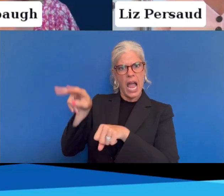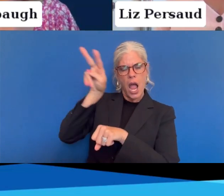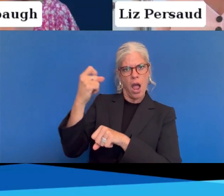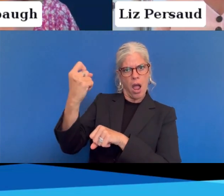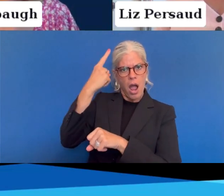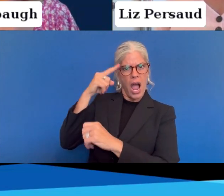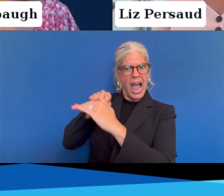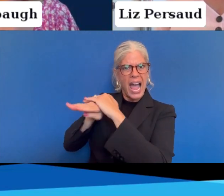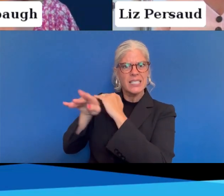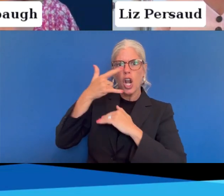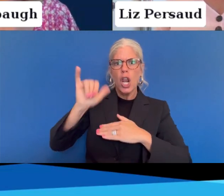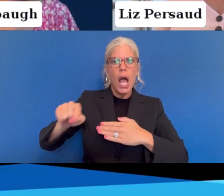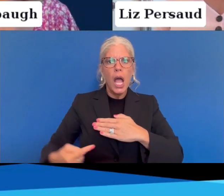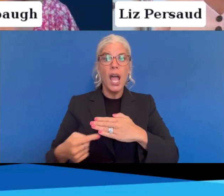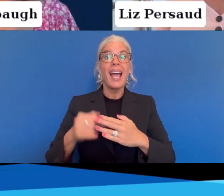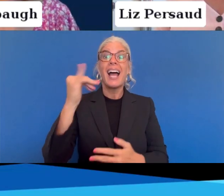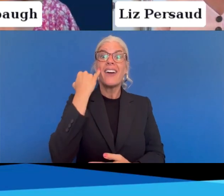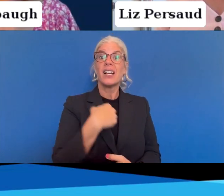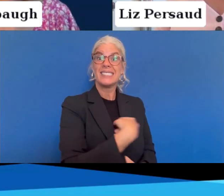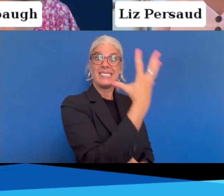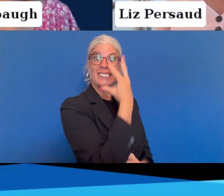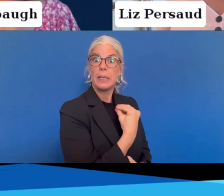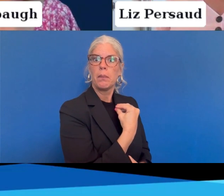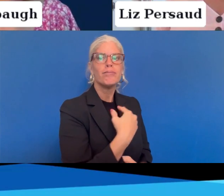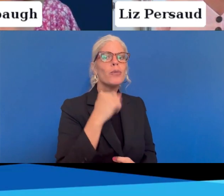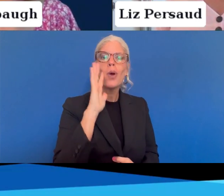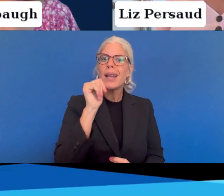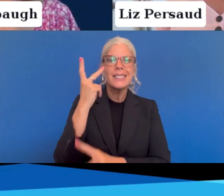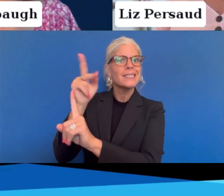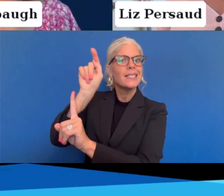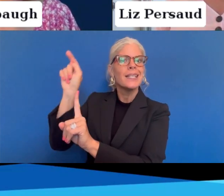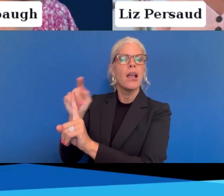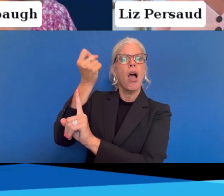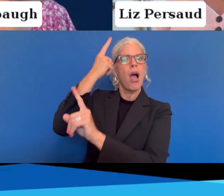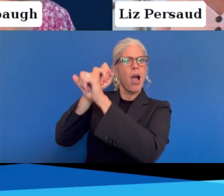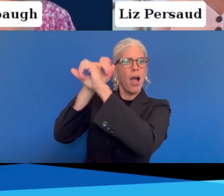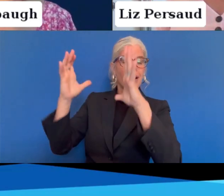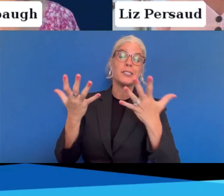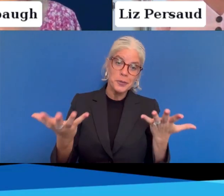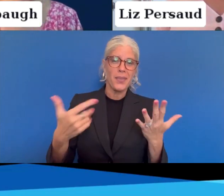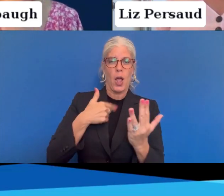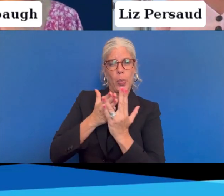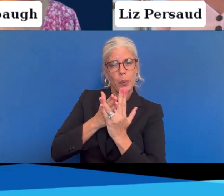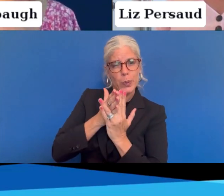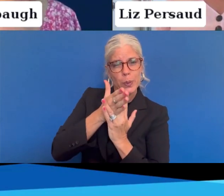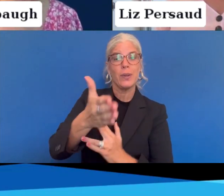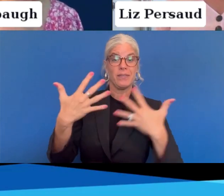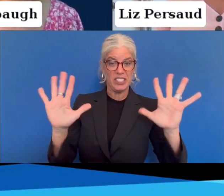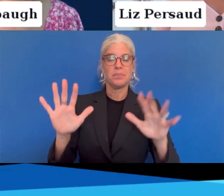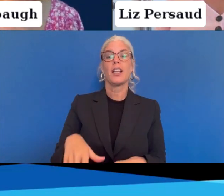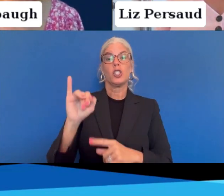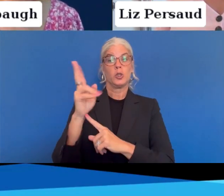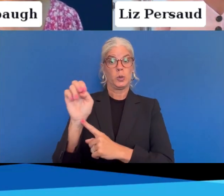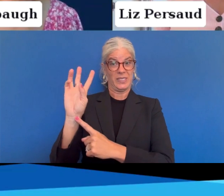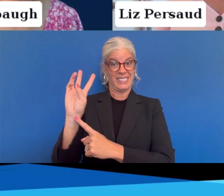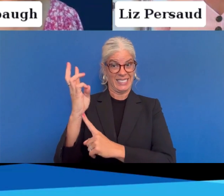just being able to get access to that. And no, if I was sedated, I wouldn't have seen those things except for images after.